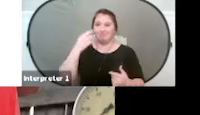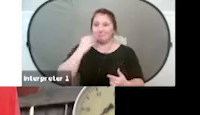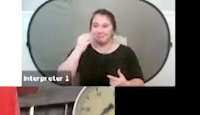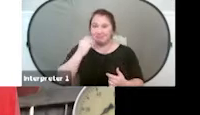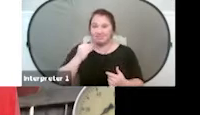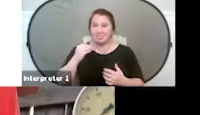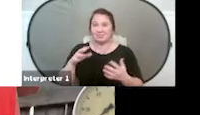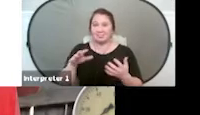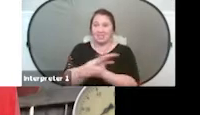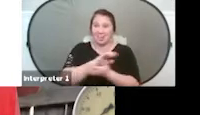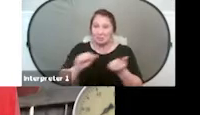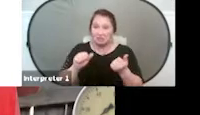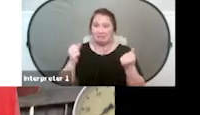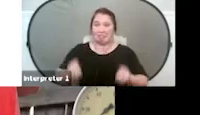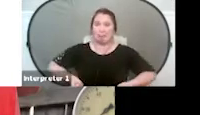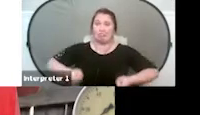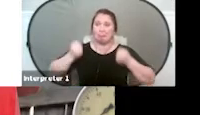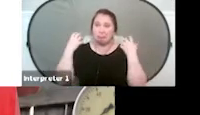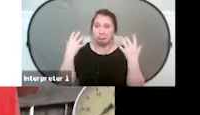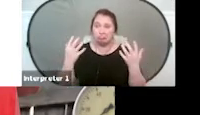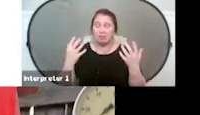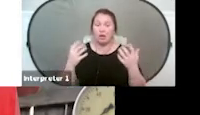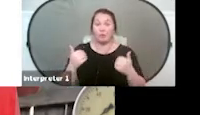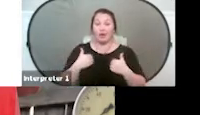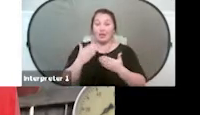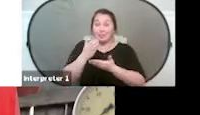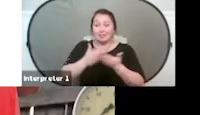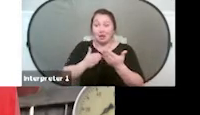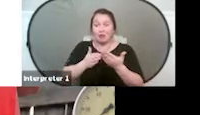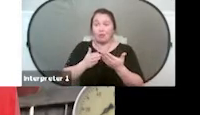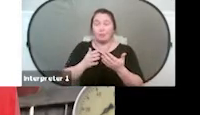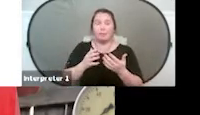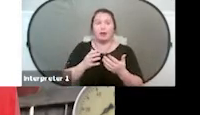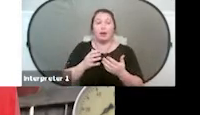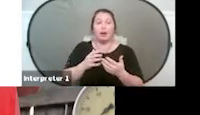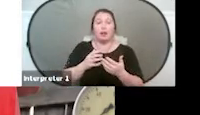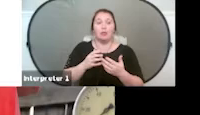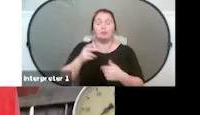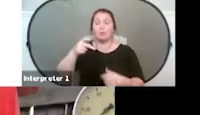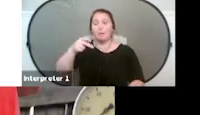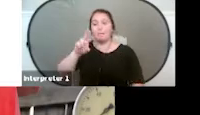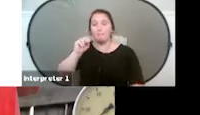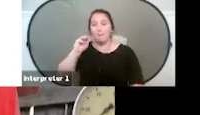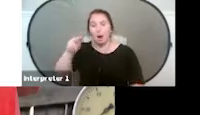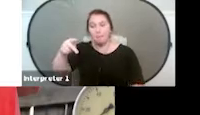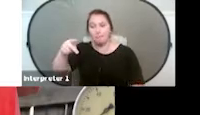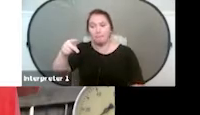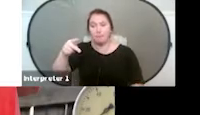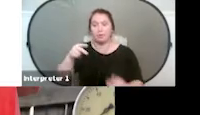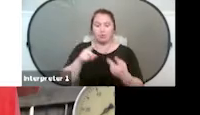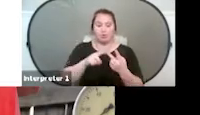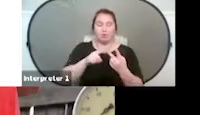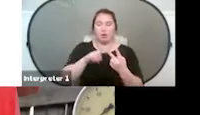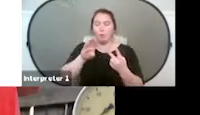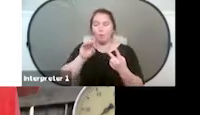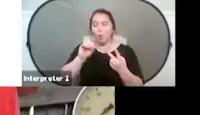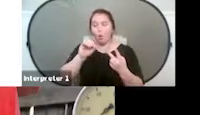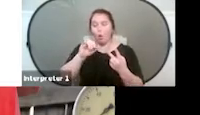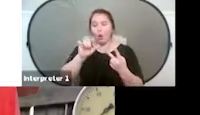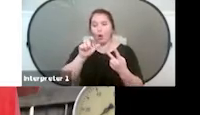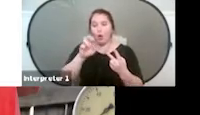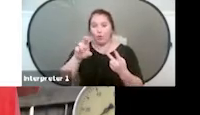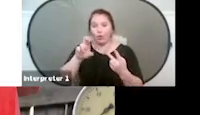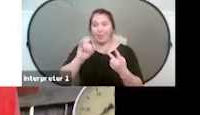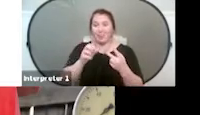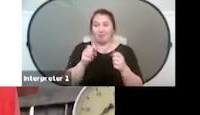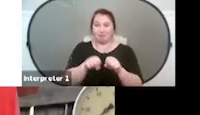exposure to the elements. We had some cracked pump housings. We had some boiler housings that were cracked, and